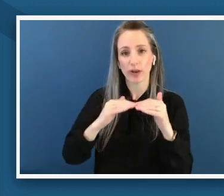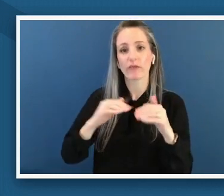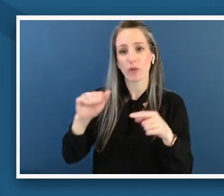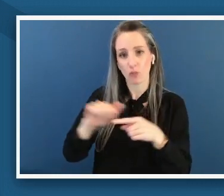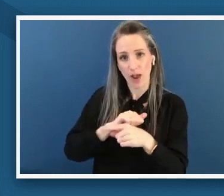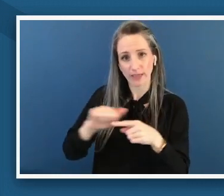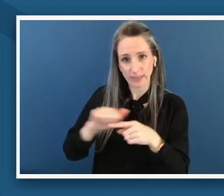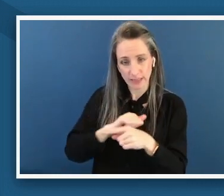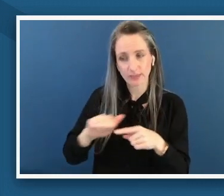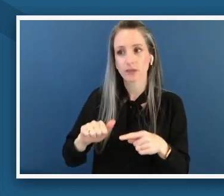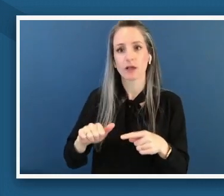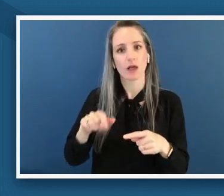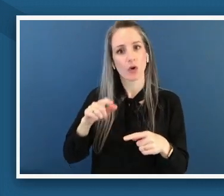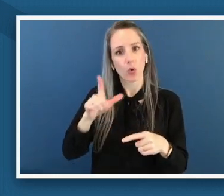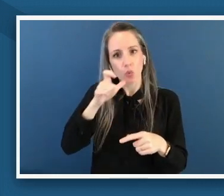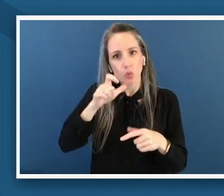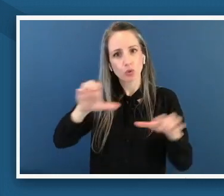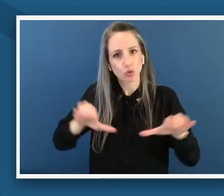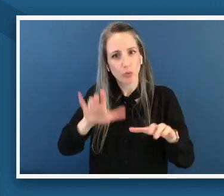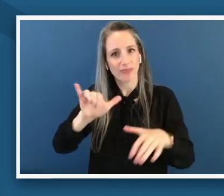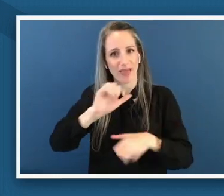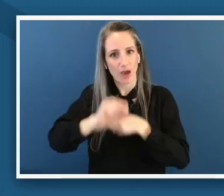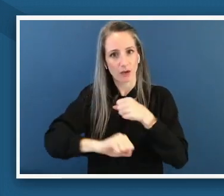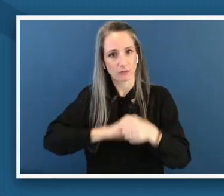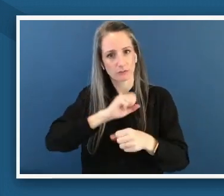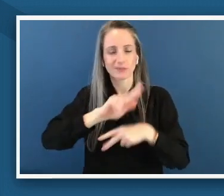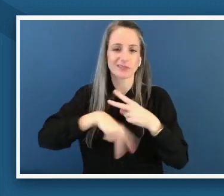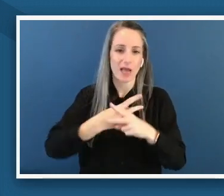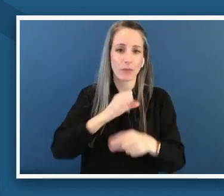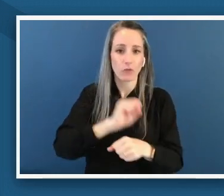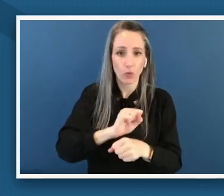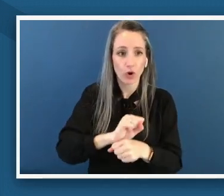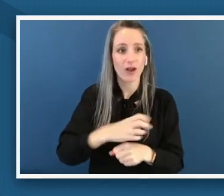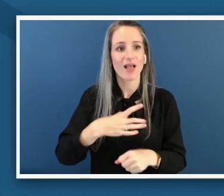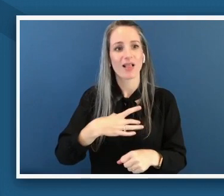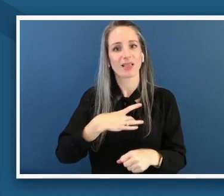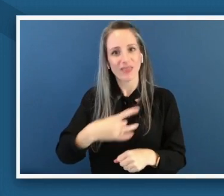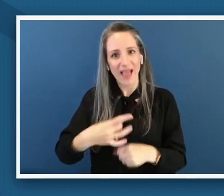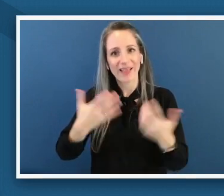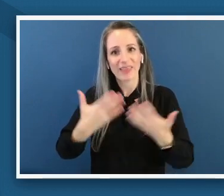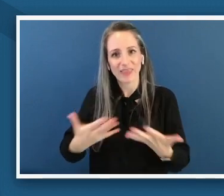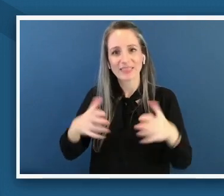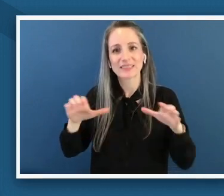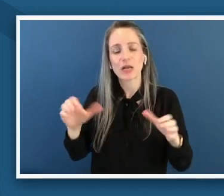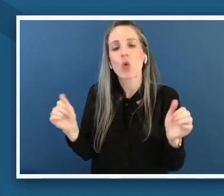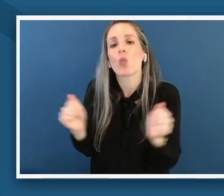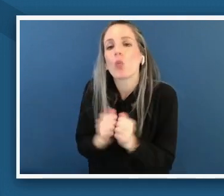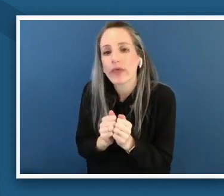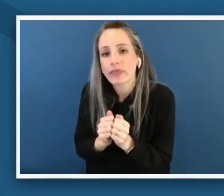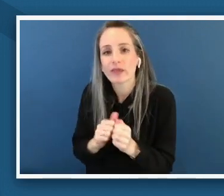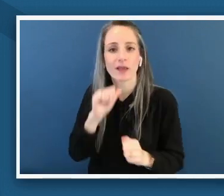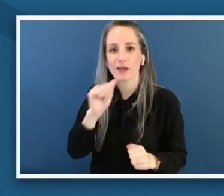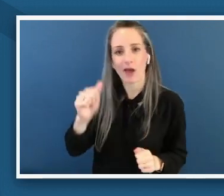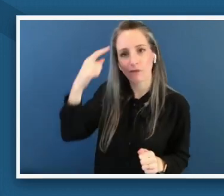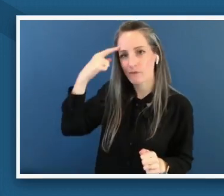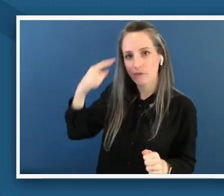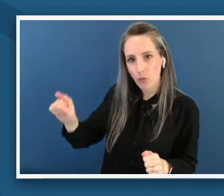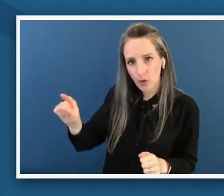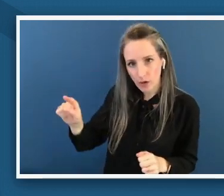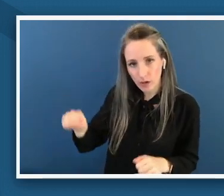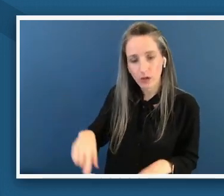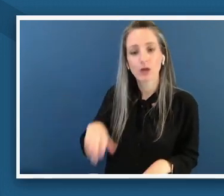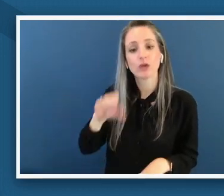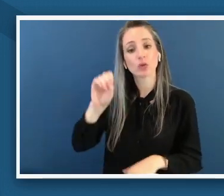like things done with them, not to them. So when we're setting up the rules or the expectations and guidelines for our